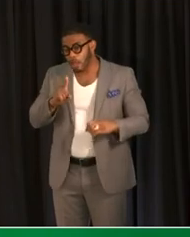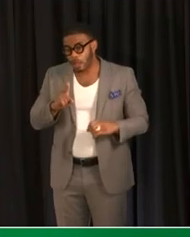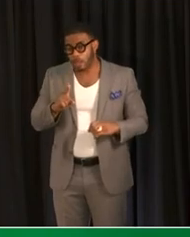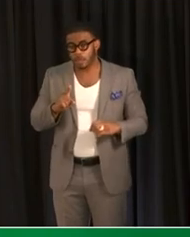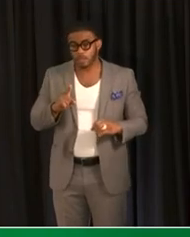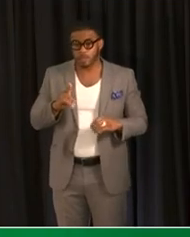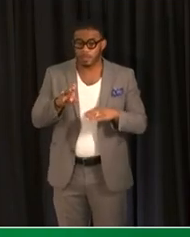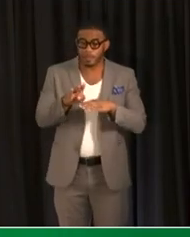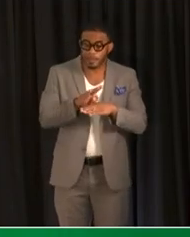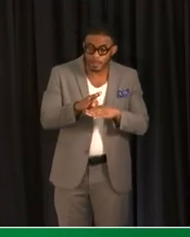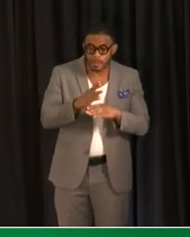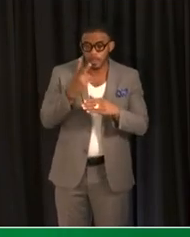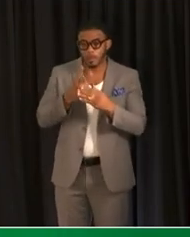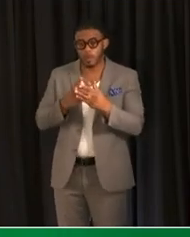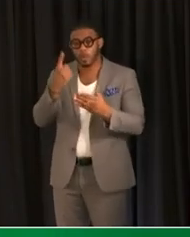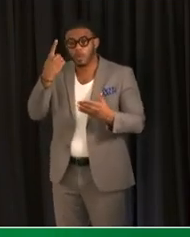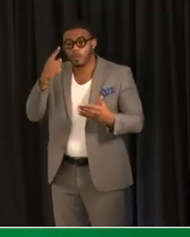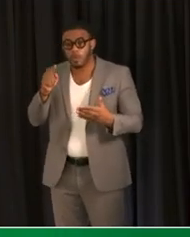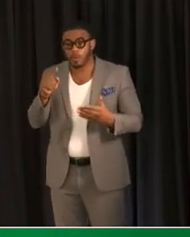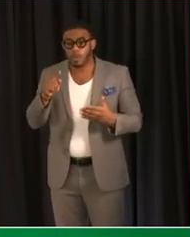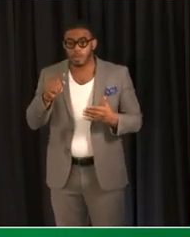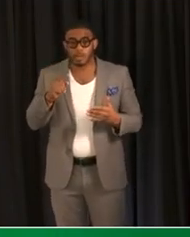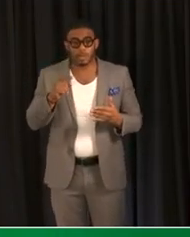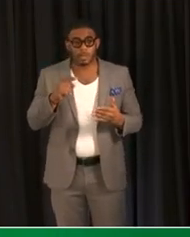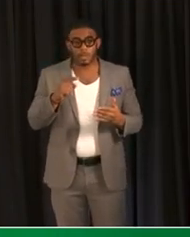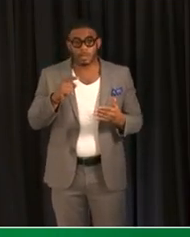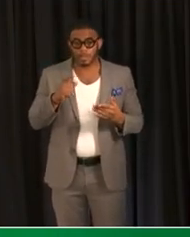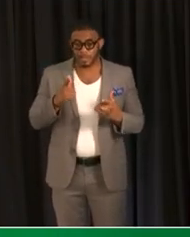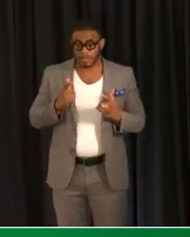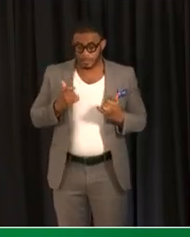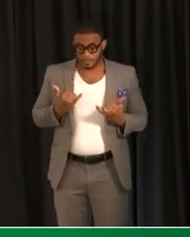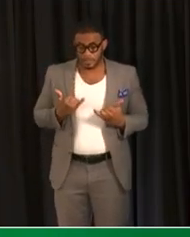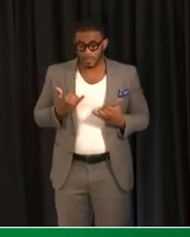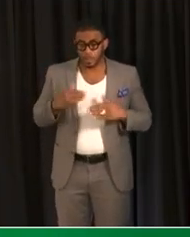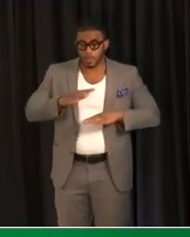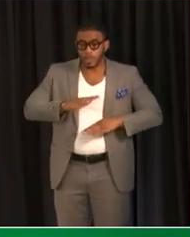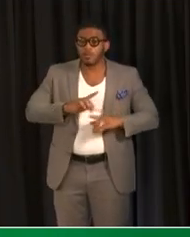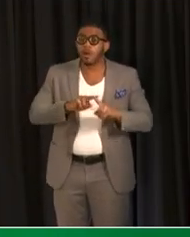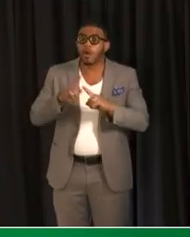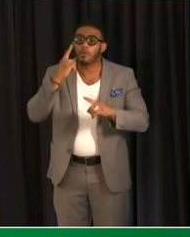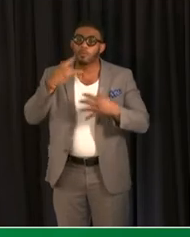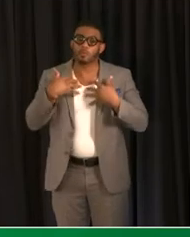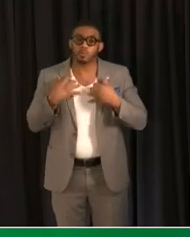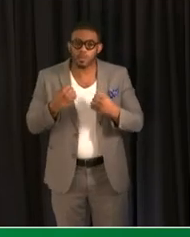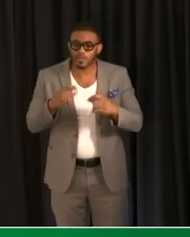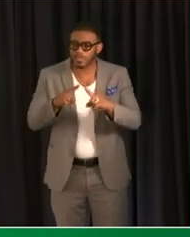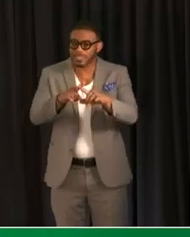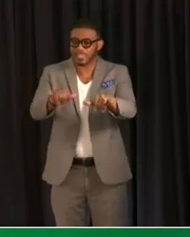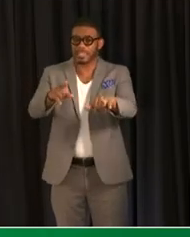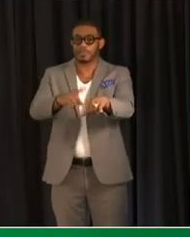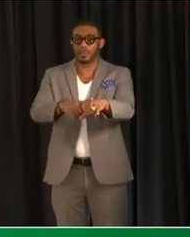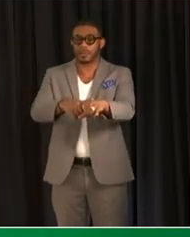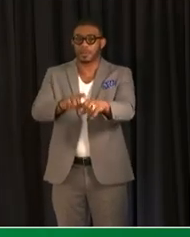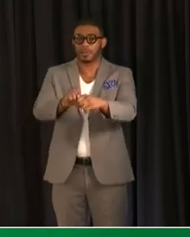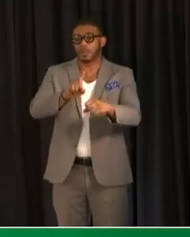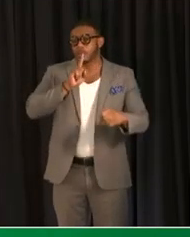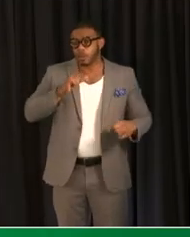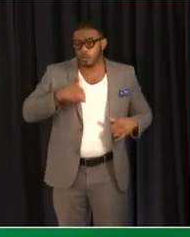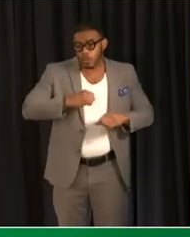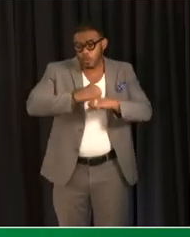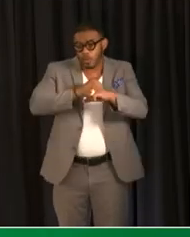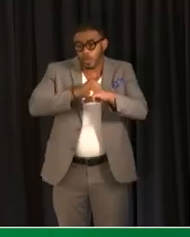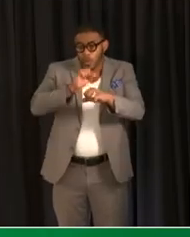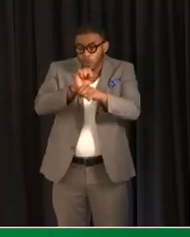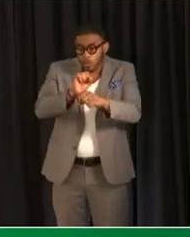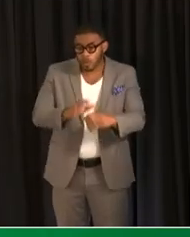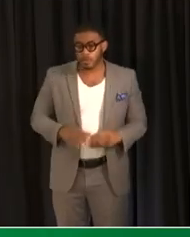the needs are of businesses, both for the immediate relief, but then also for recovery, but at the same time ensuring